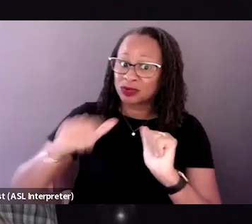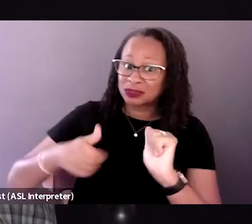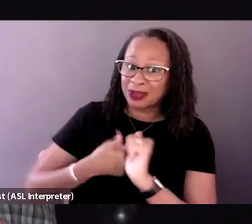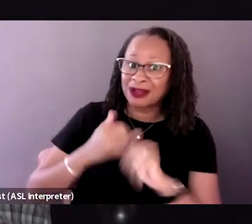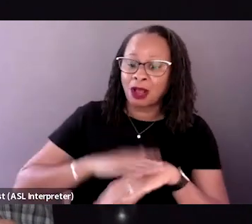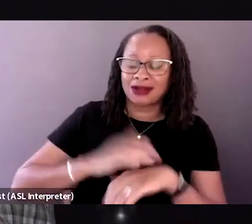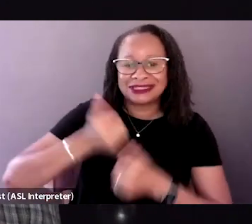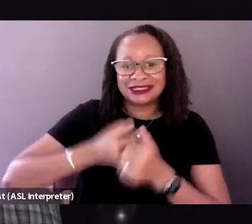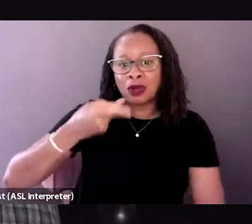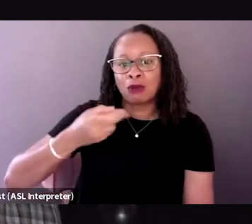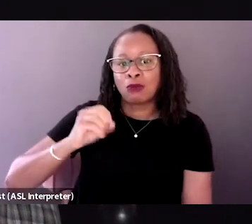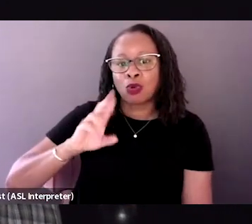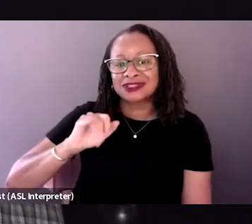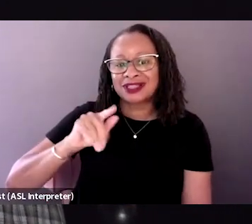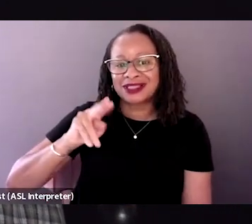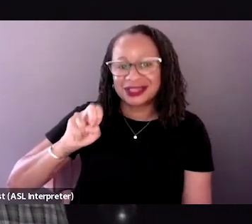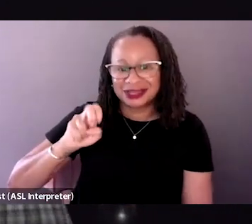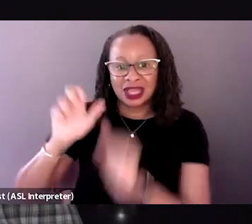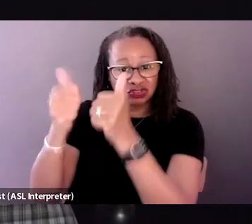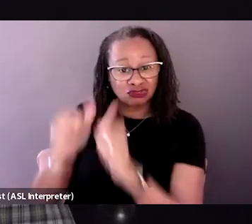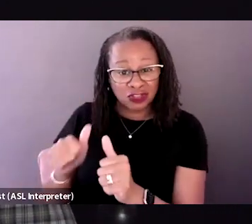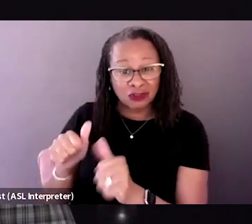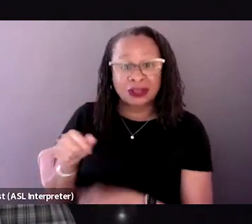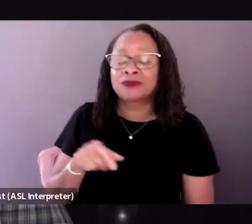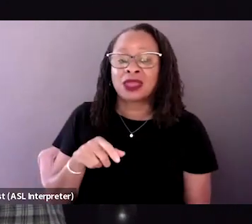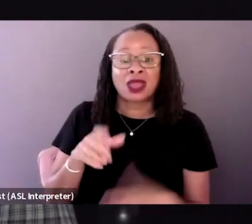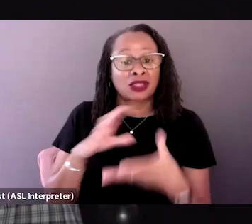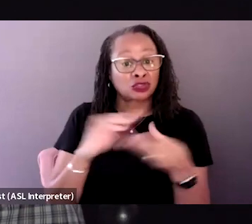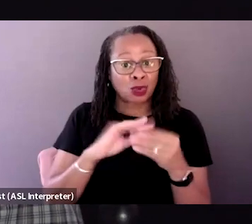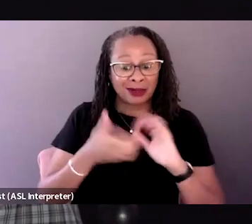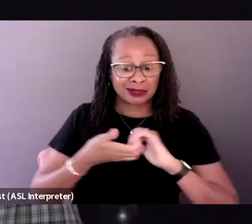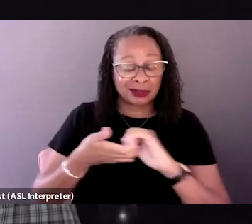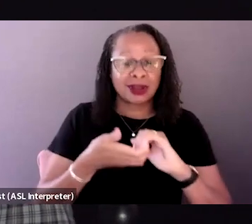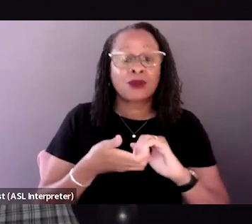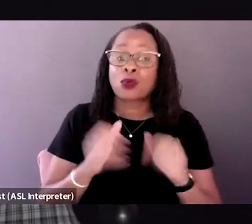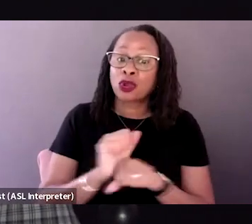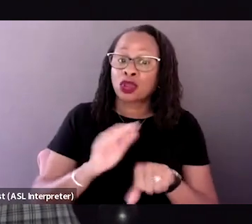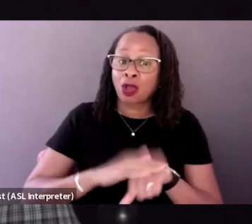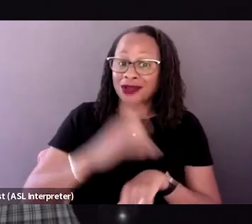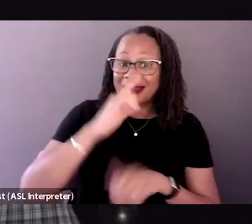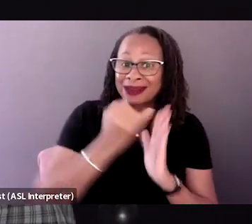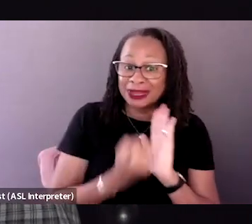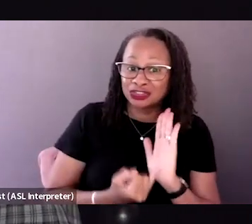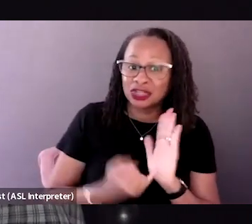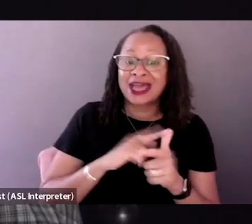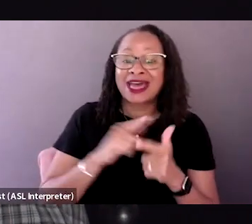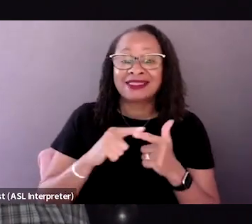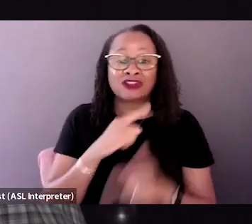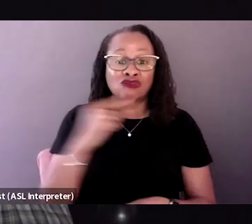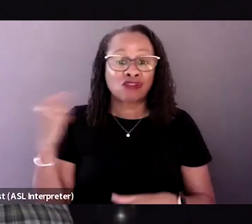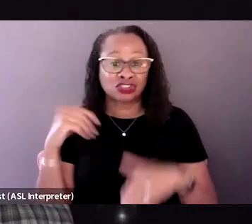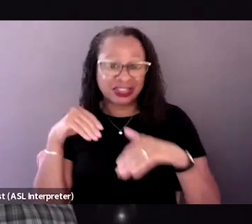big stories on these porcelain figurines. And the four of us actually started collaborating on an animation together, and then